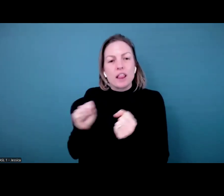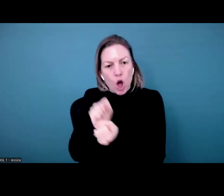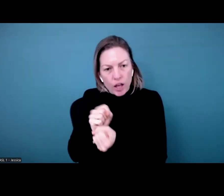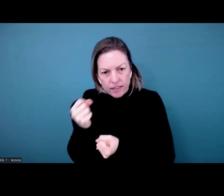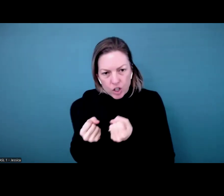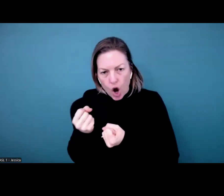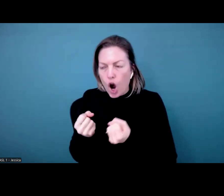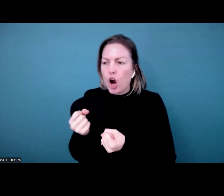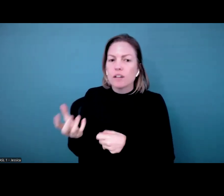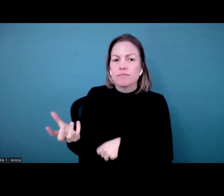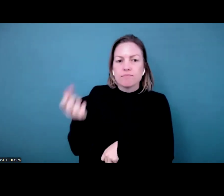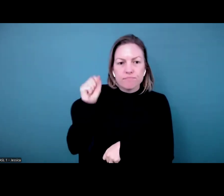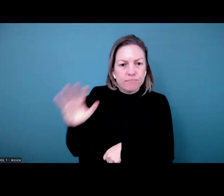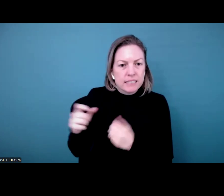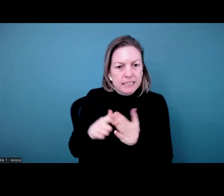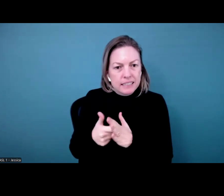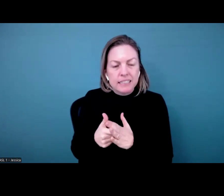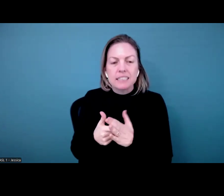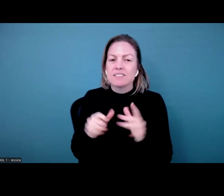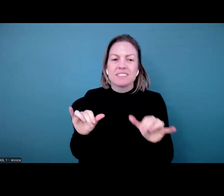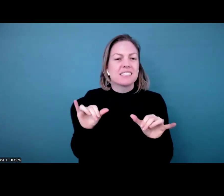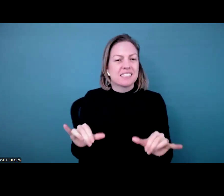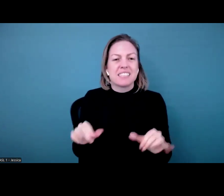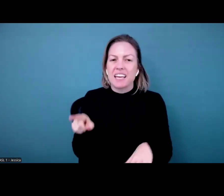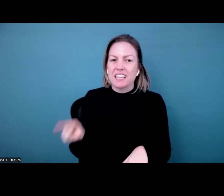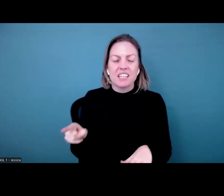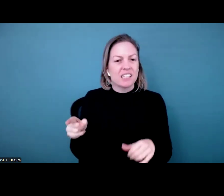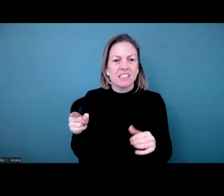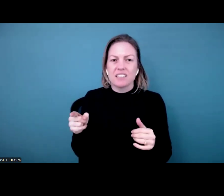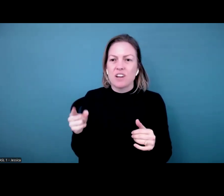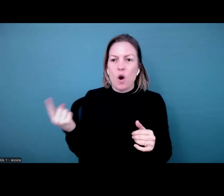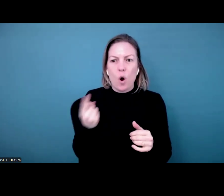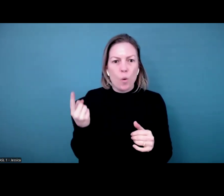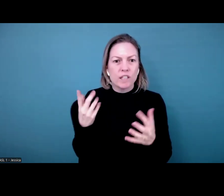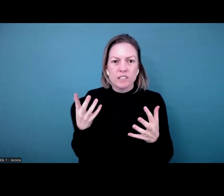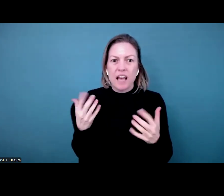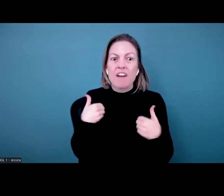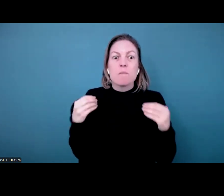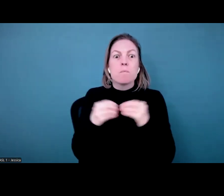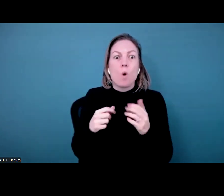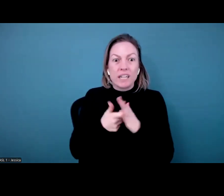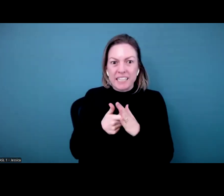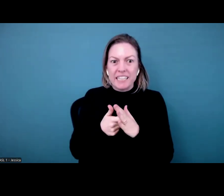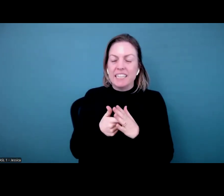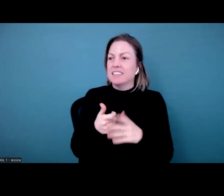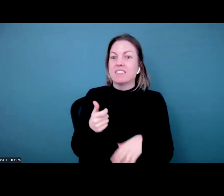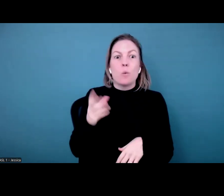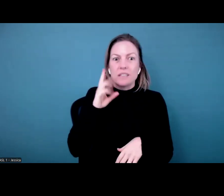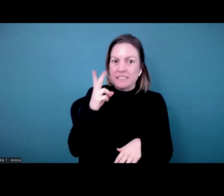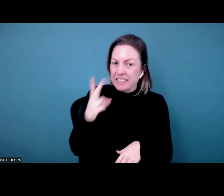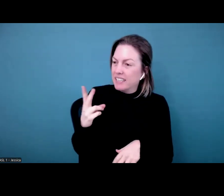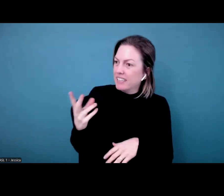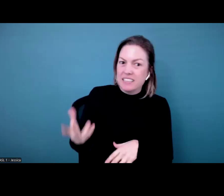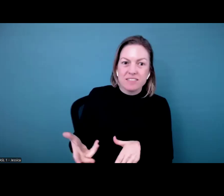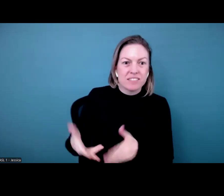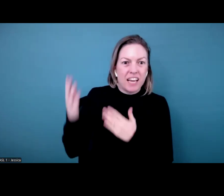away his keys. But the man seemed to have an endless supply of spare keys, and he kept driving the car. And finally, we